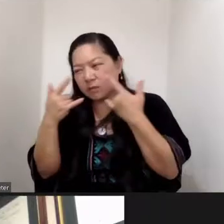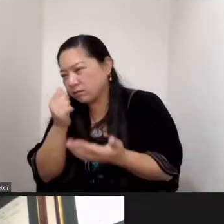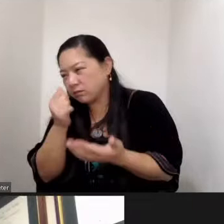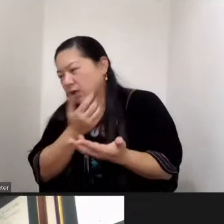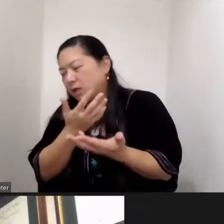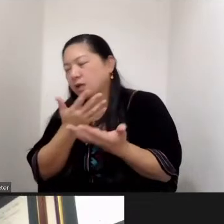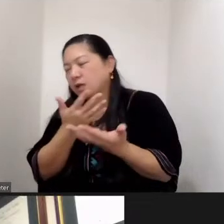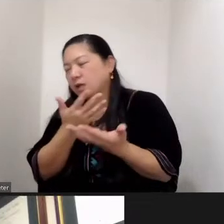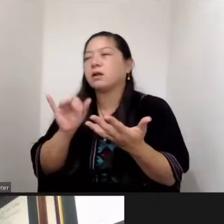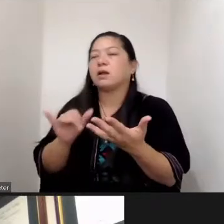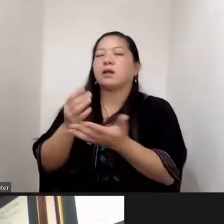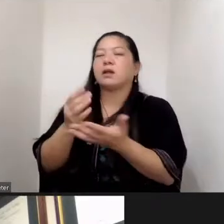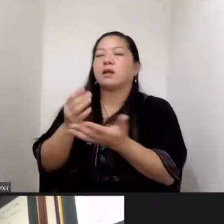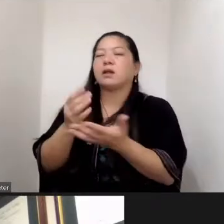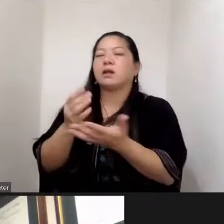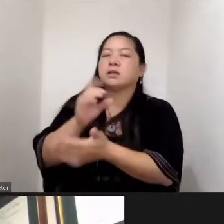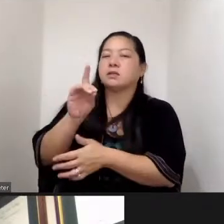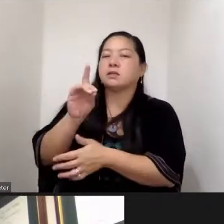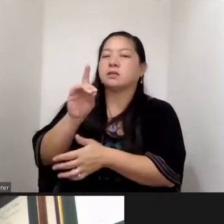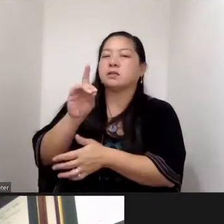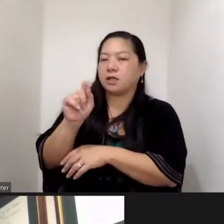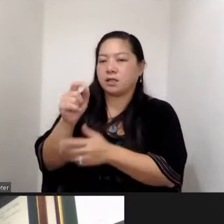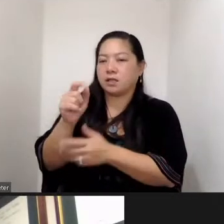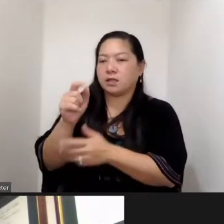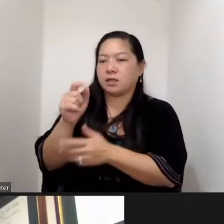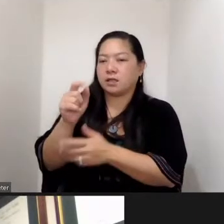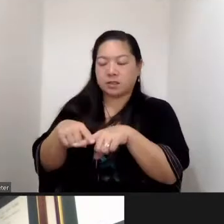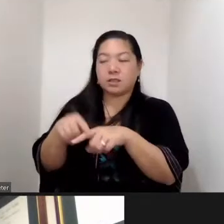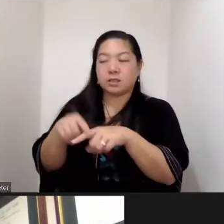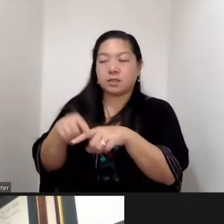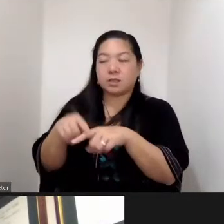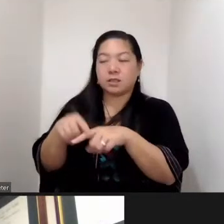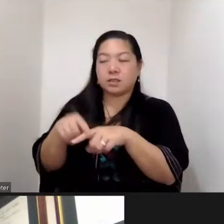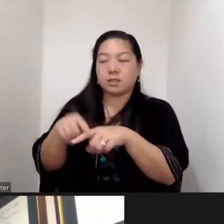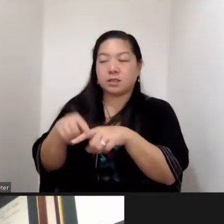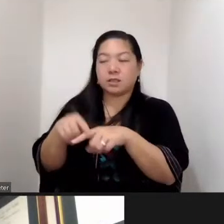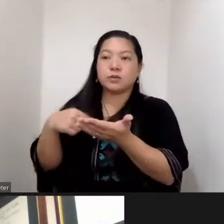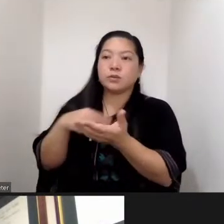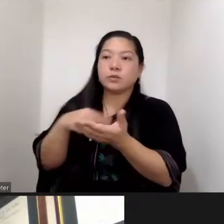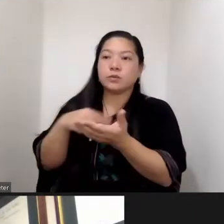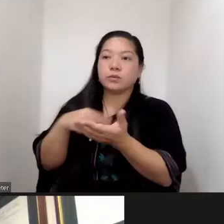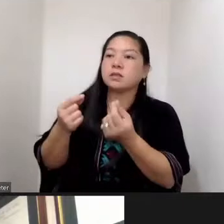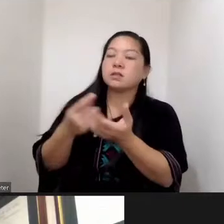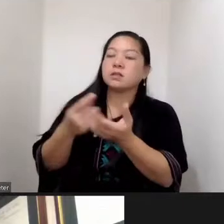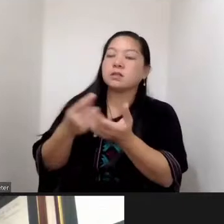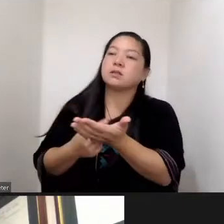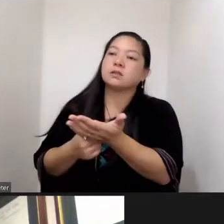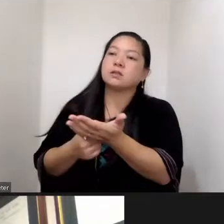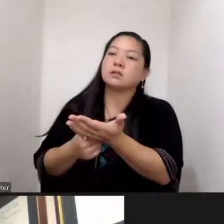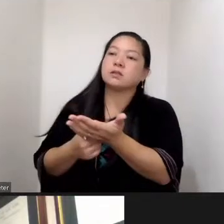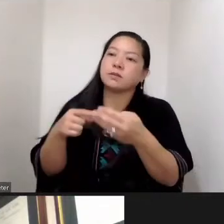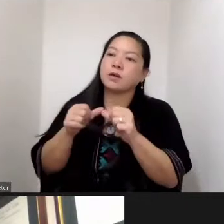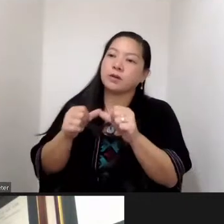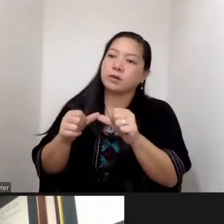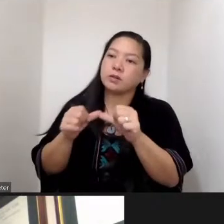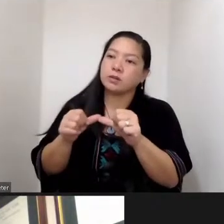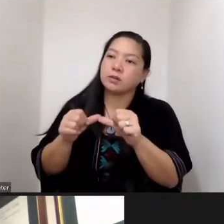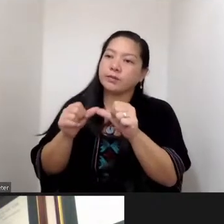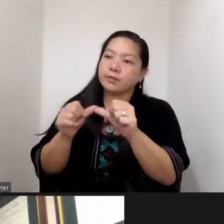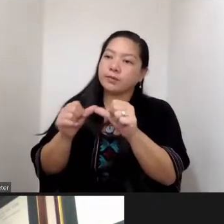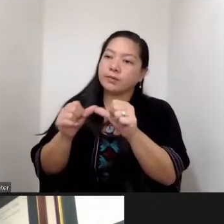forth. In that discussion, we did talk about